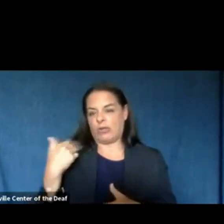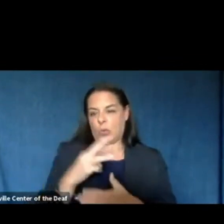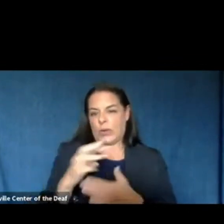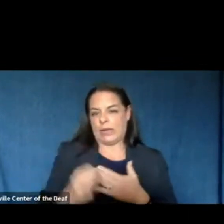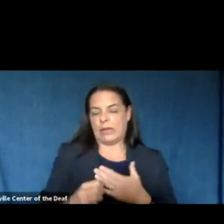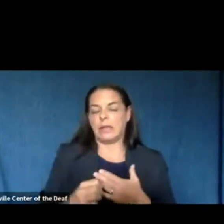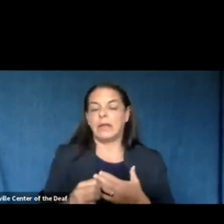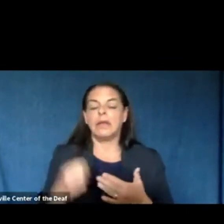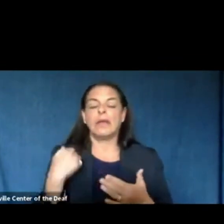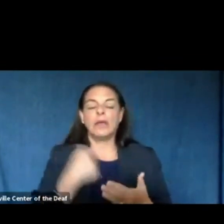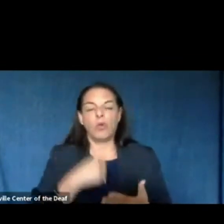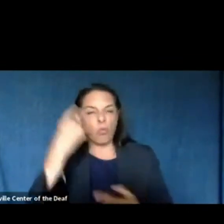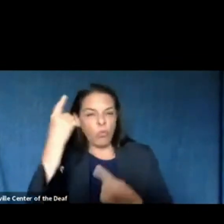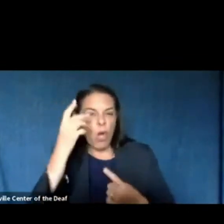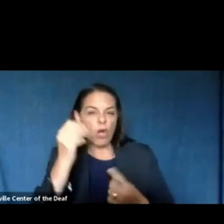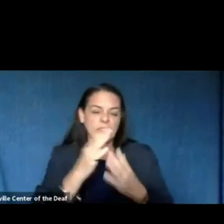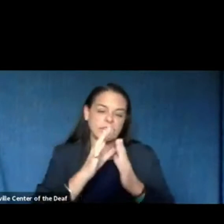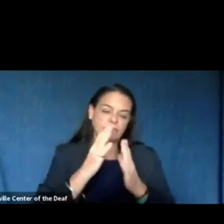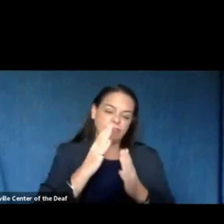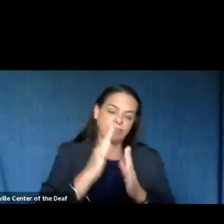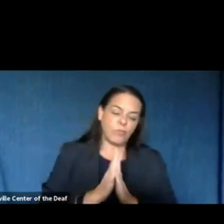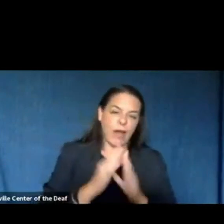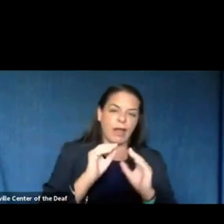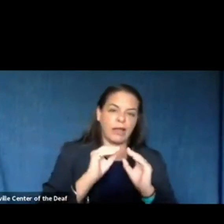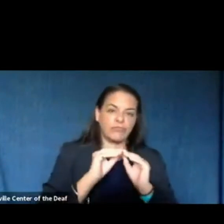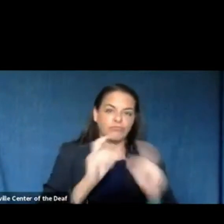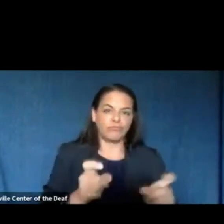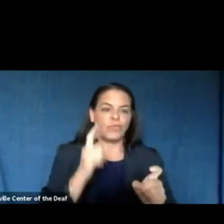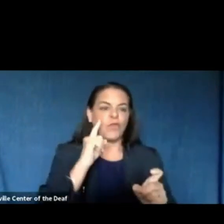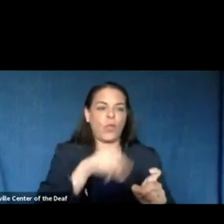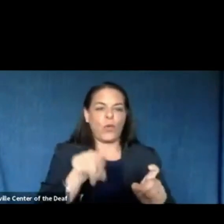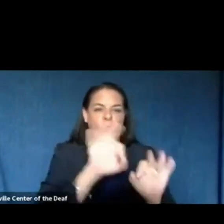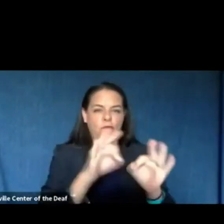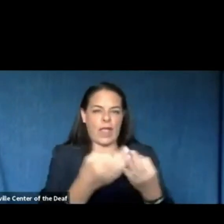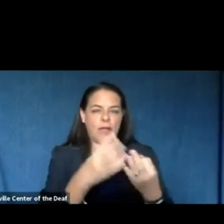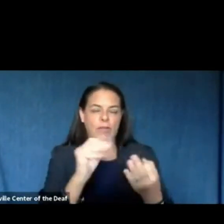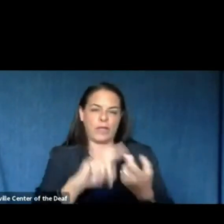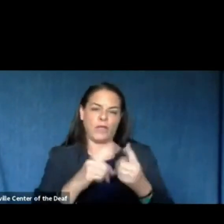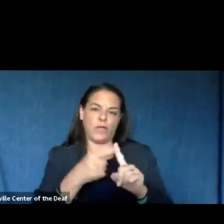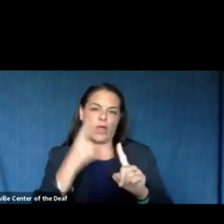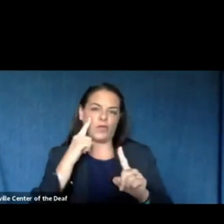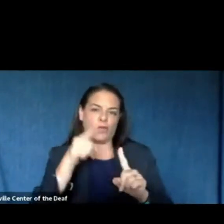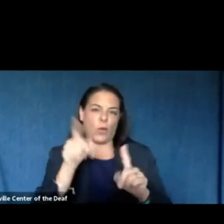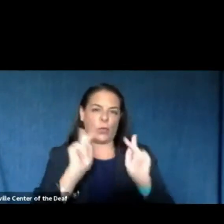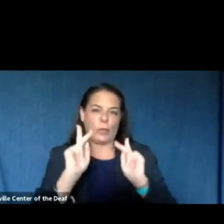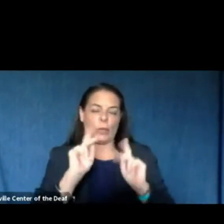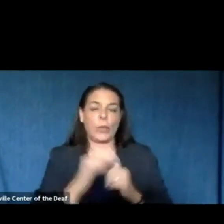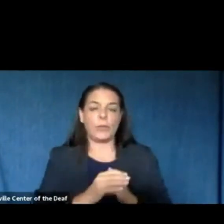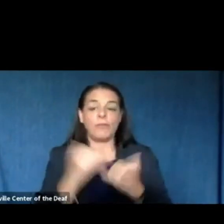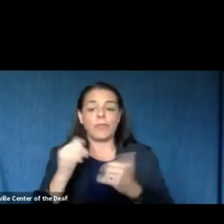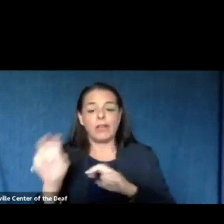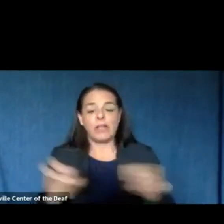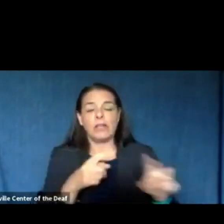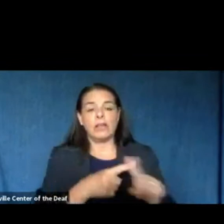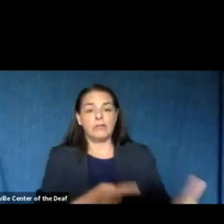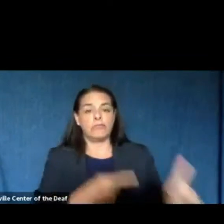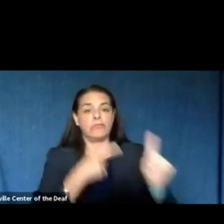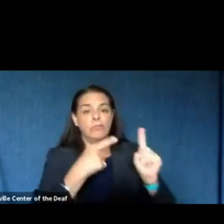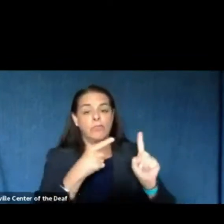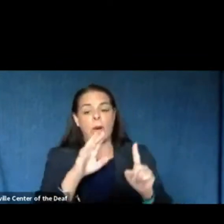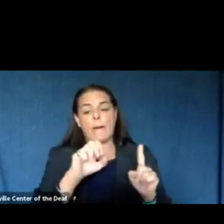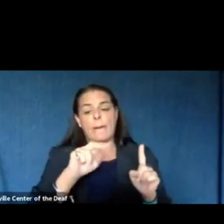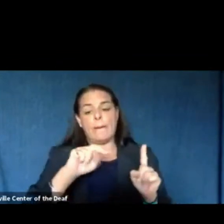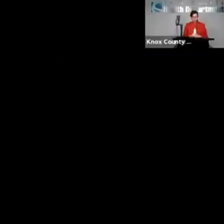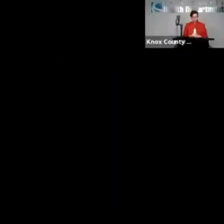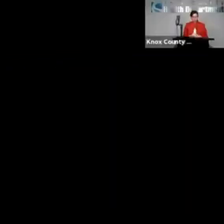family and friends of these individuals. Now we'll transition to the benchmarks. As a reminder, for the